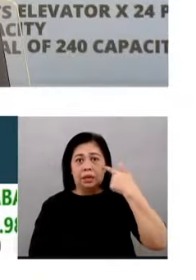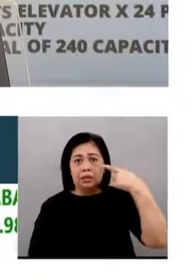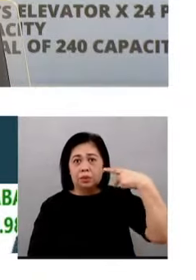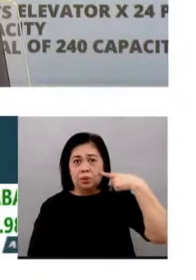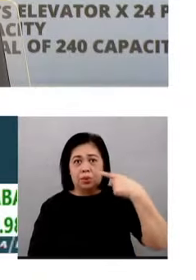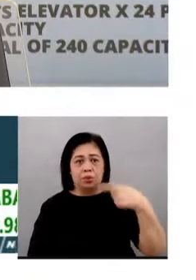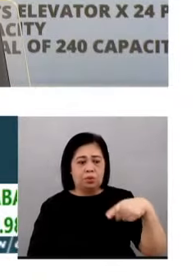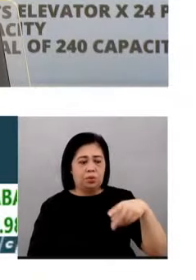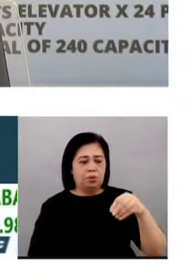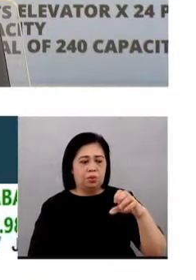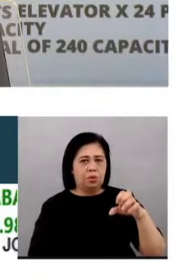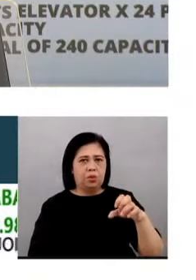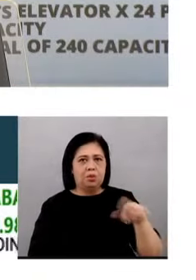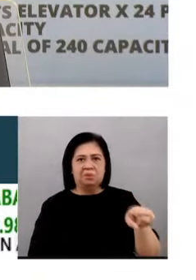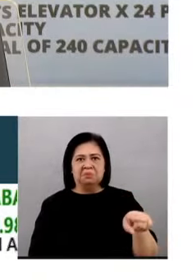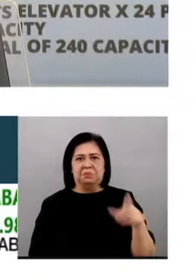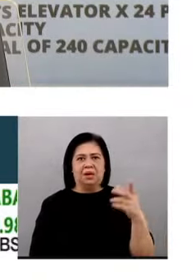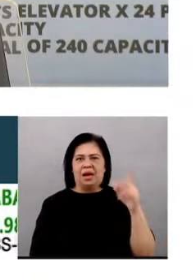which she said she will no longer do,